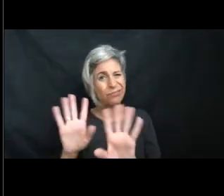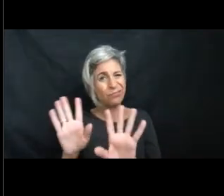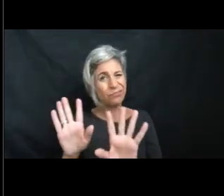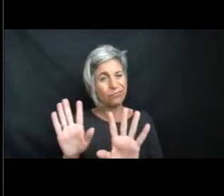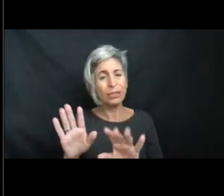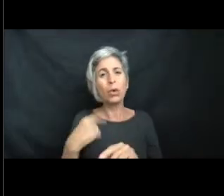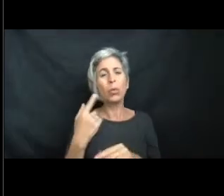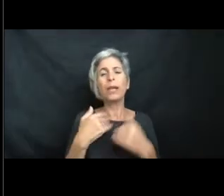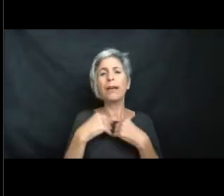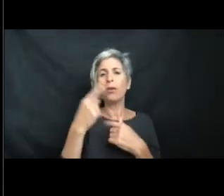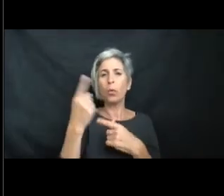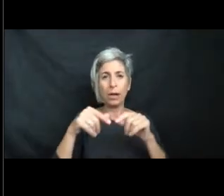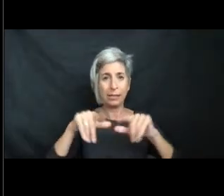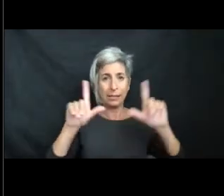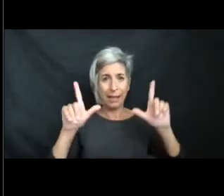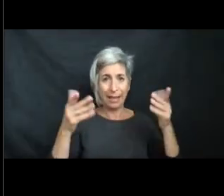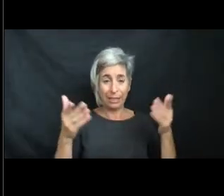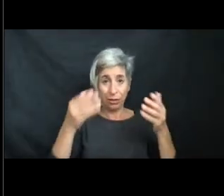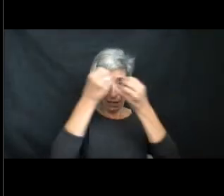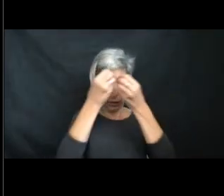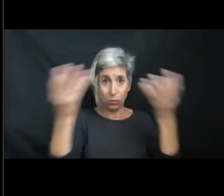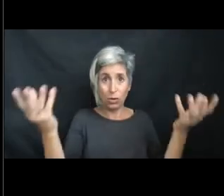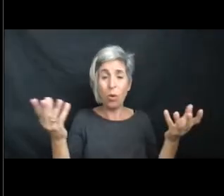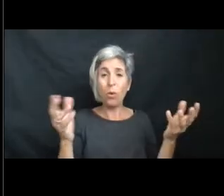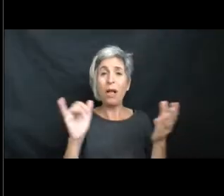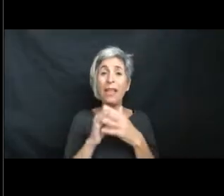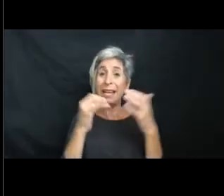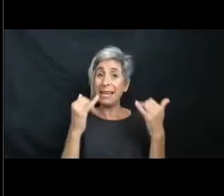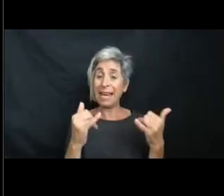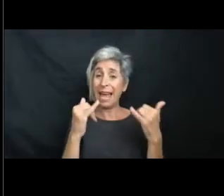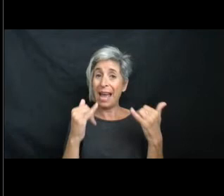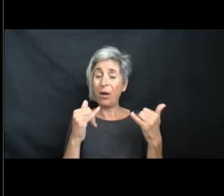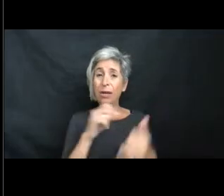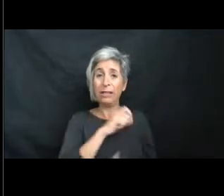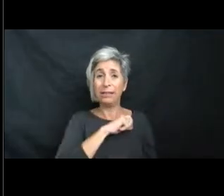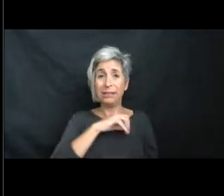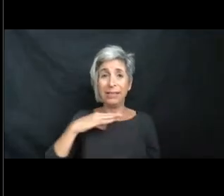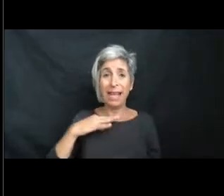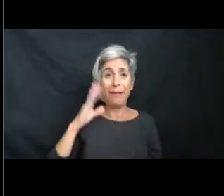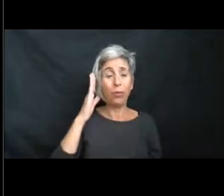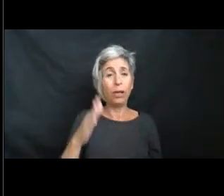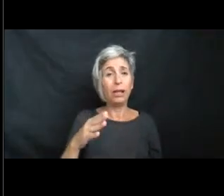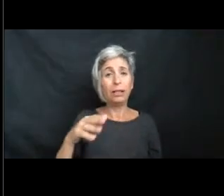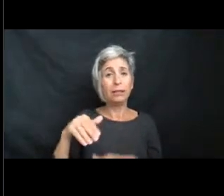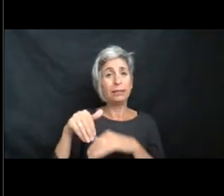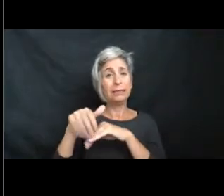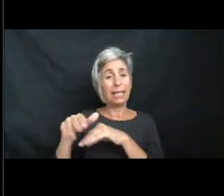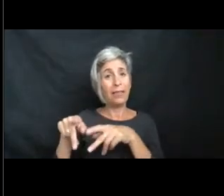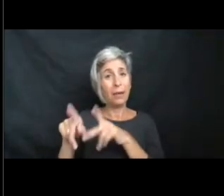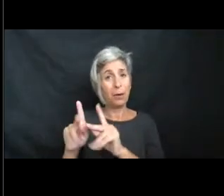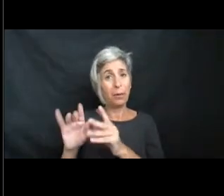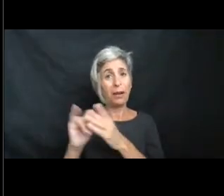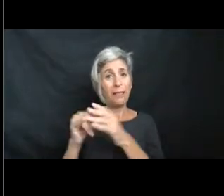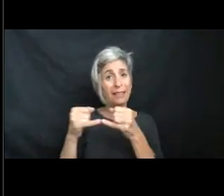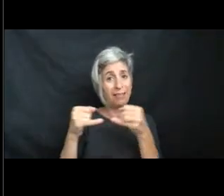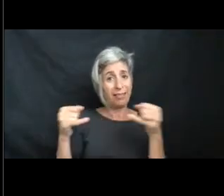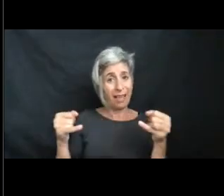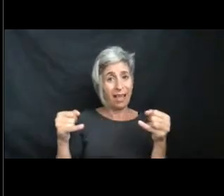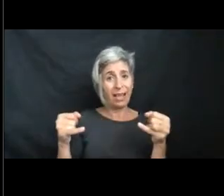just have one slide here to let you know that at this point, staff is going to issue that permit in Naviline. The fees are all